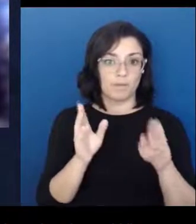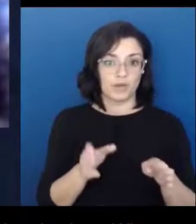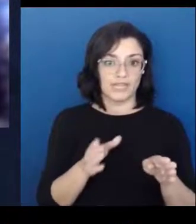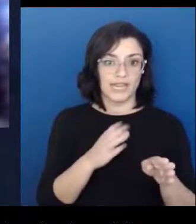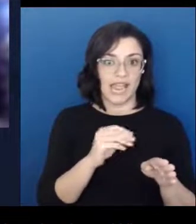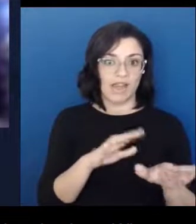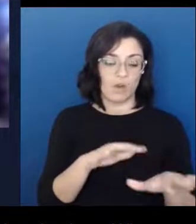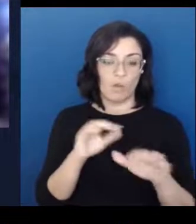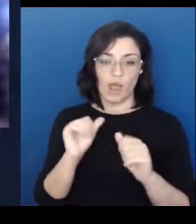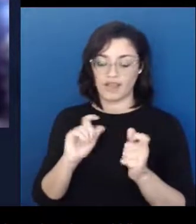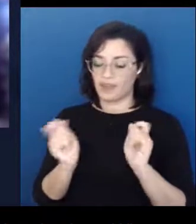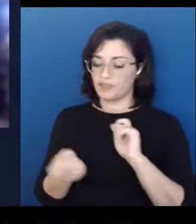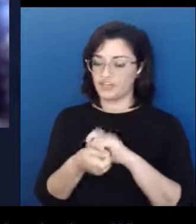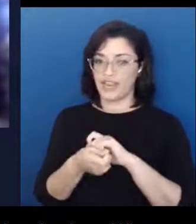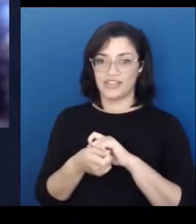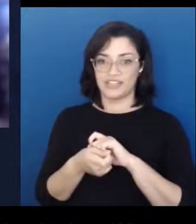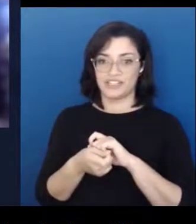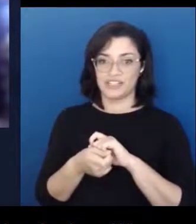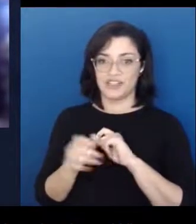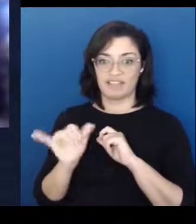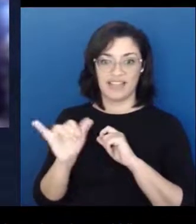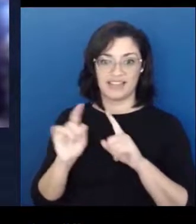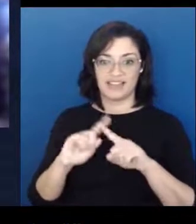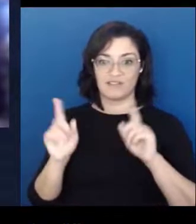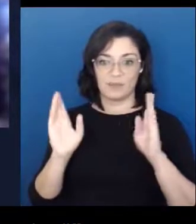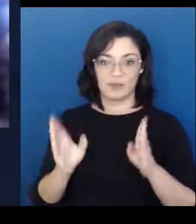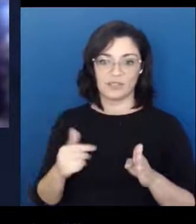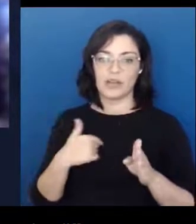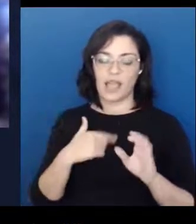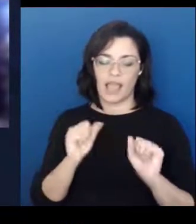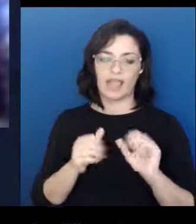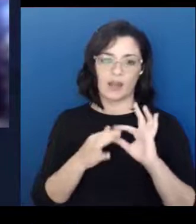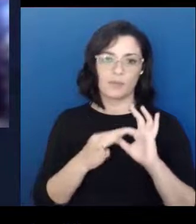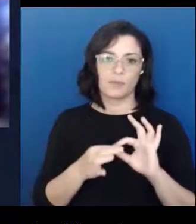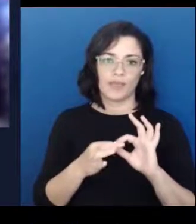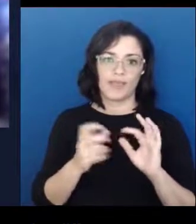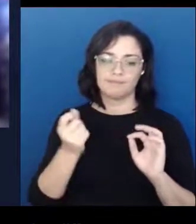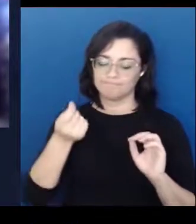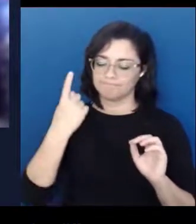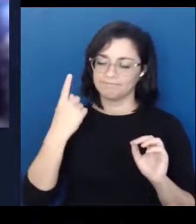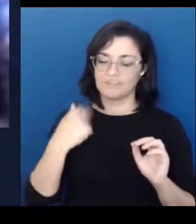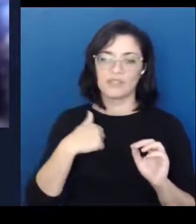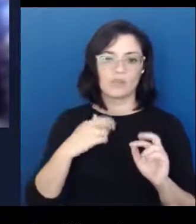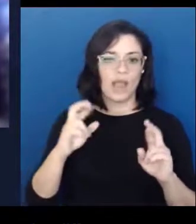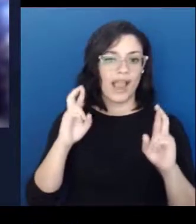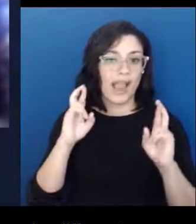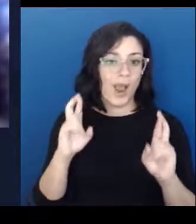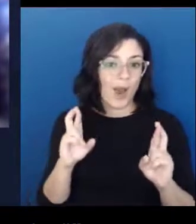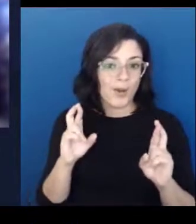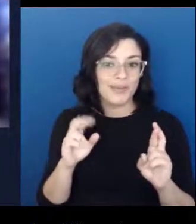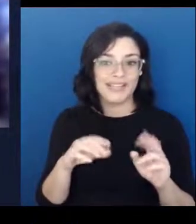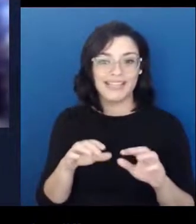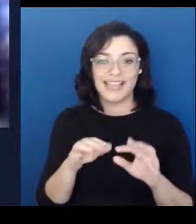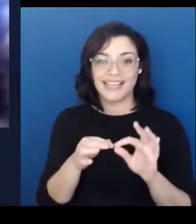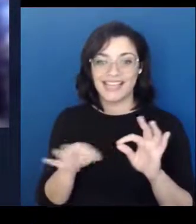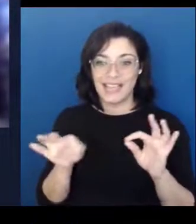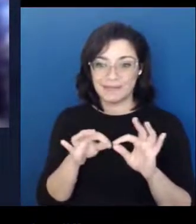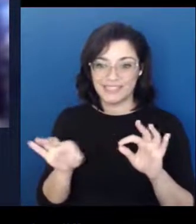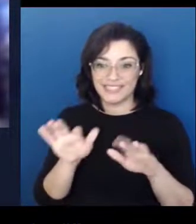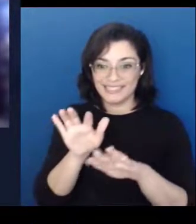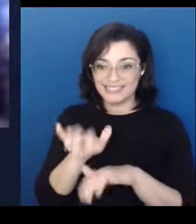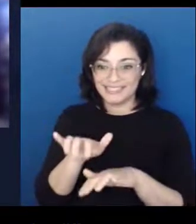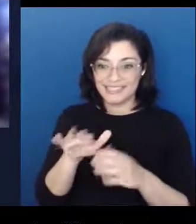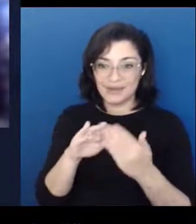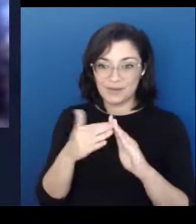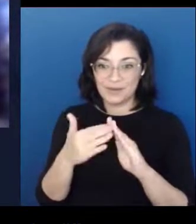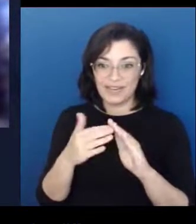I can relate to that. So I hope that the captioning community, the communication community, all bands together